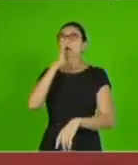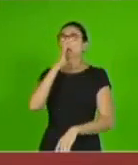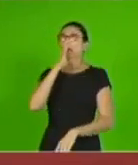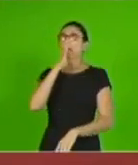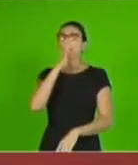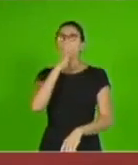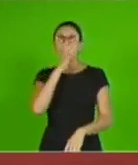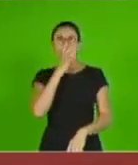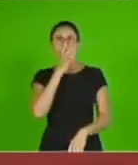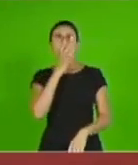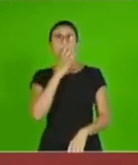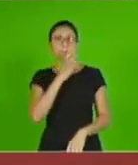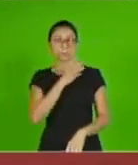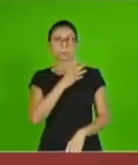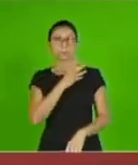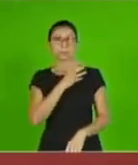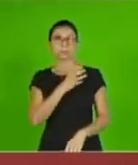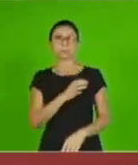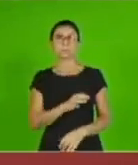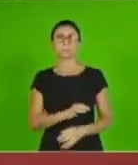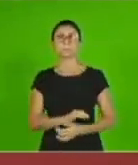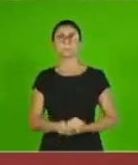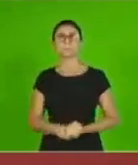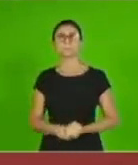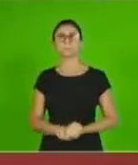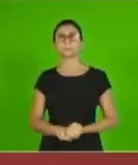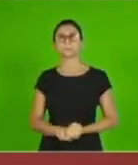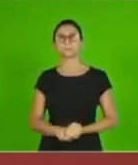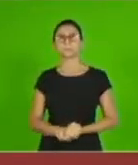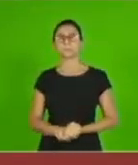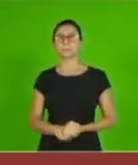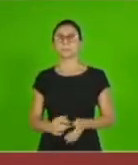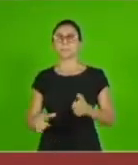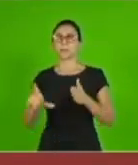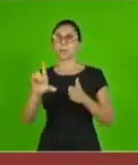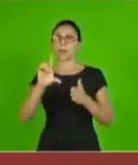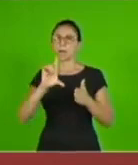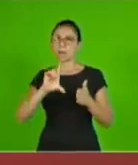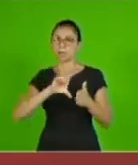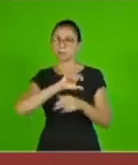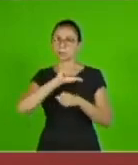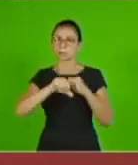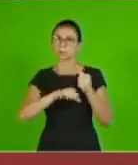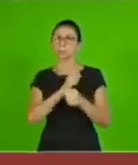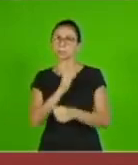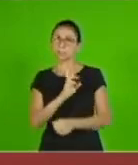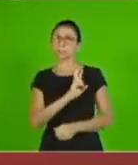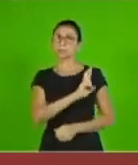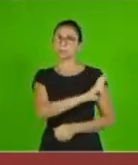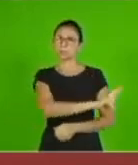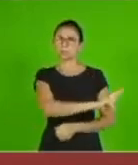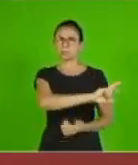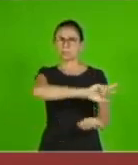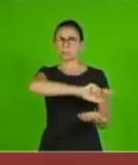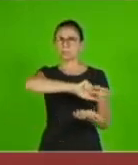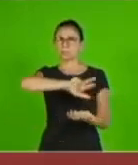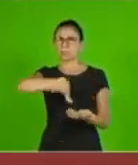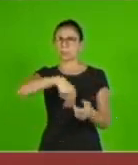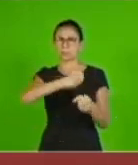follow these centuries, after the Reformation,